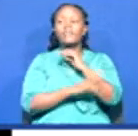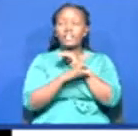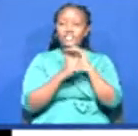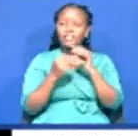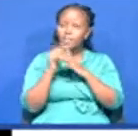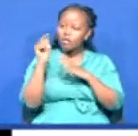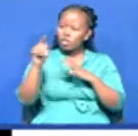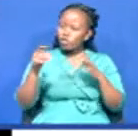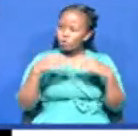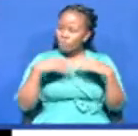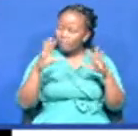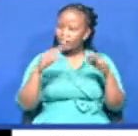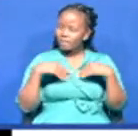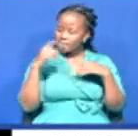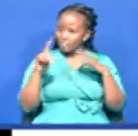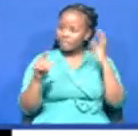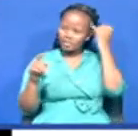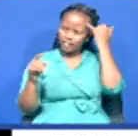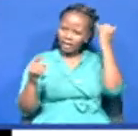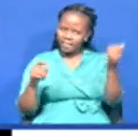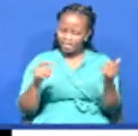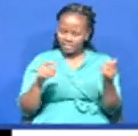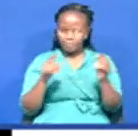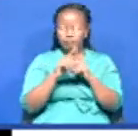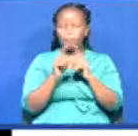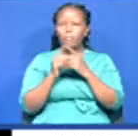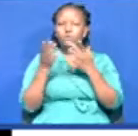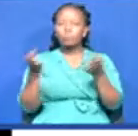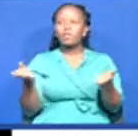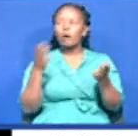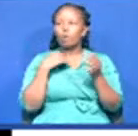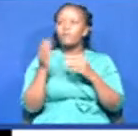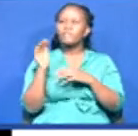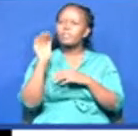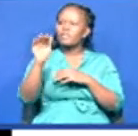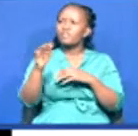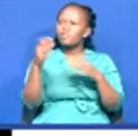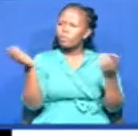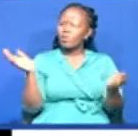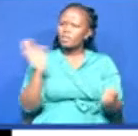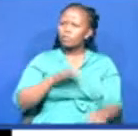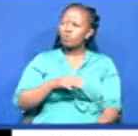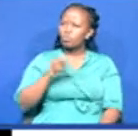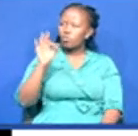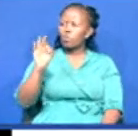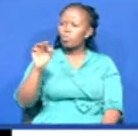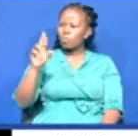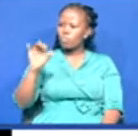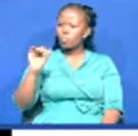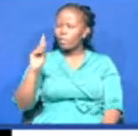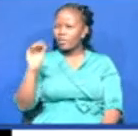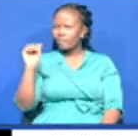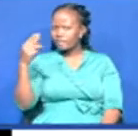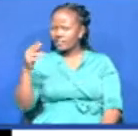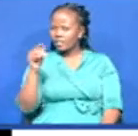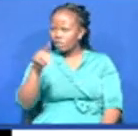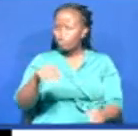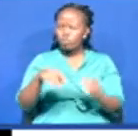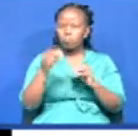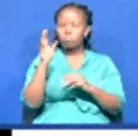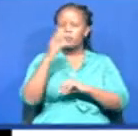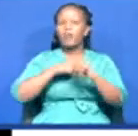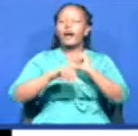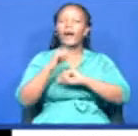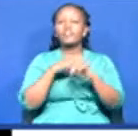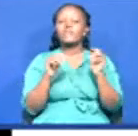embraced this concept of IPR. And now I want to turn to Frida Kaberia. I know, you know, the acting executive director of ACA.